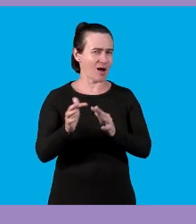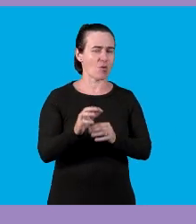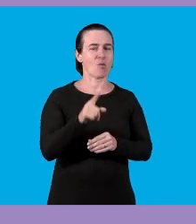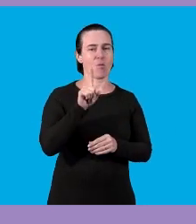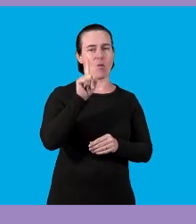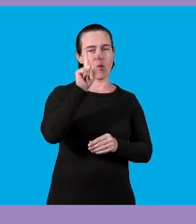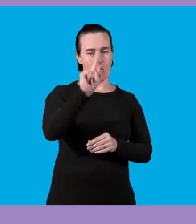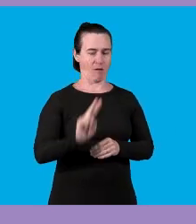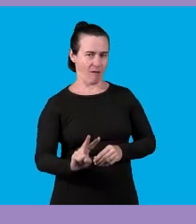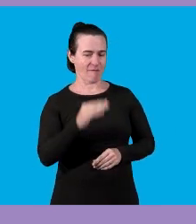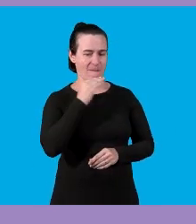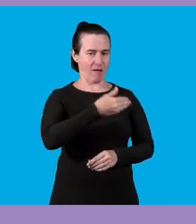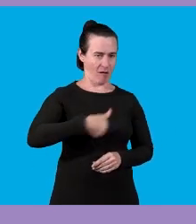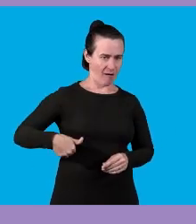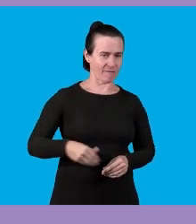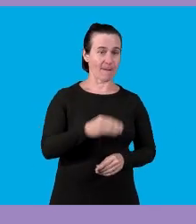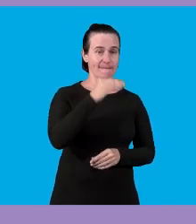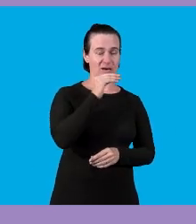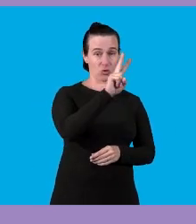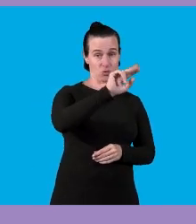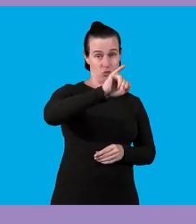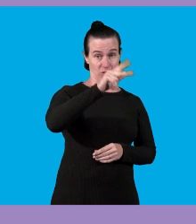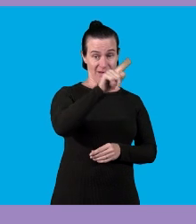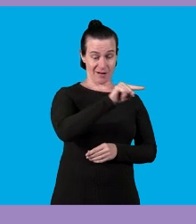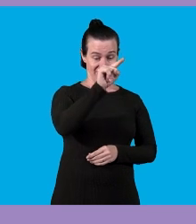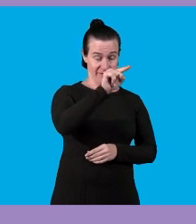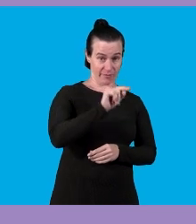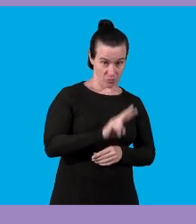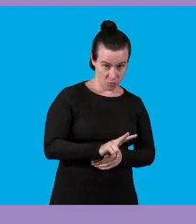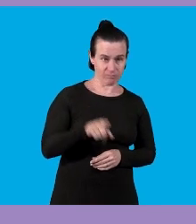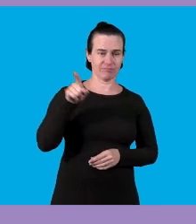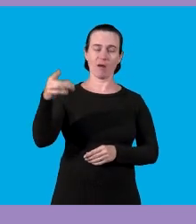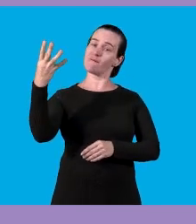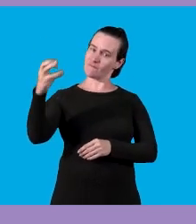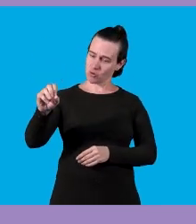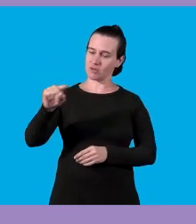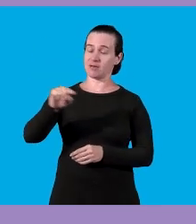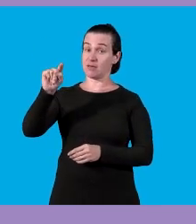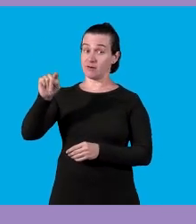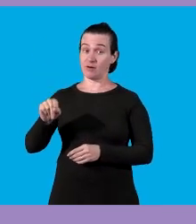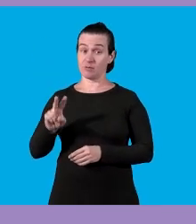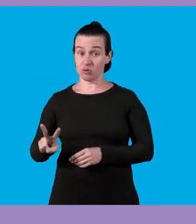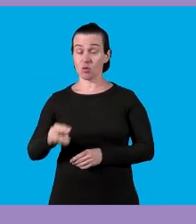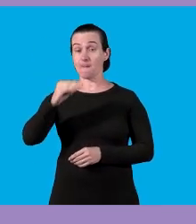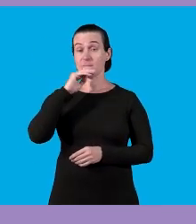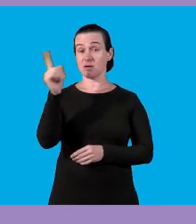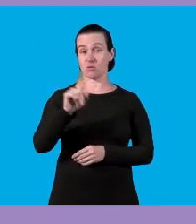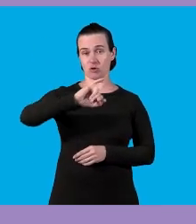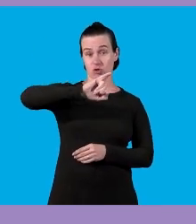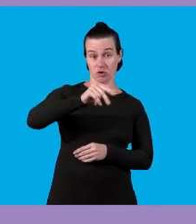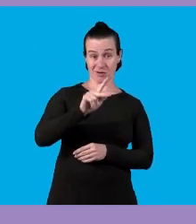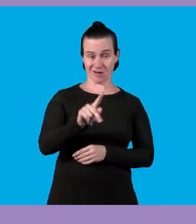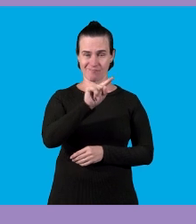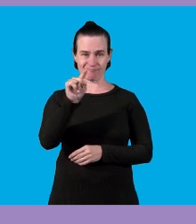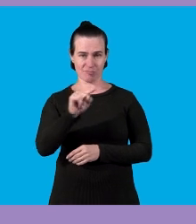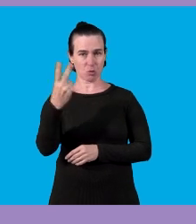is a half, so we divide by 2 and divide by 2. So jk equals to 20